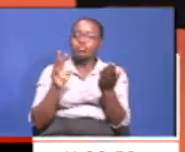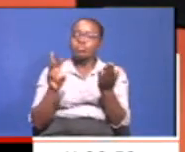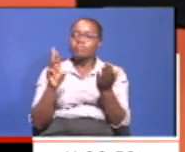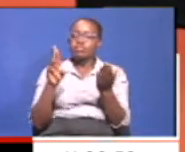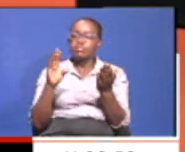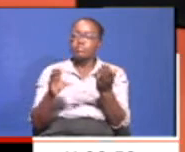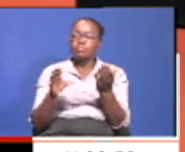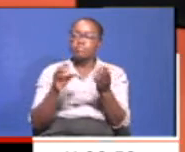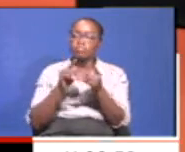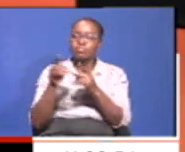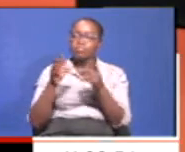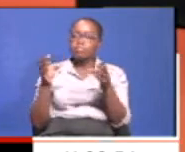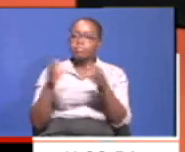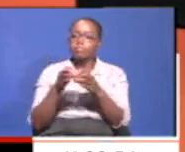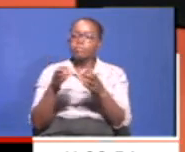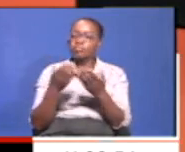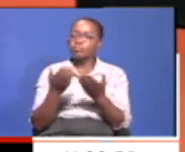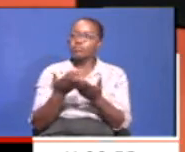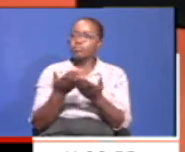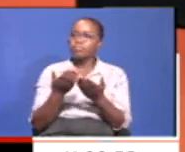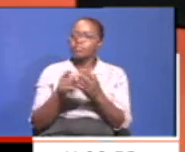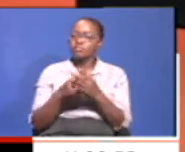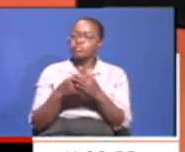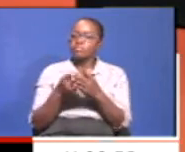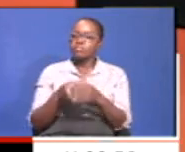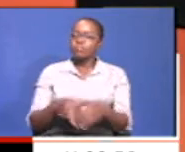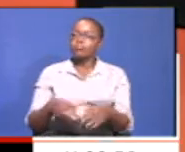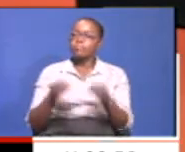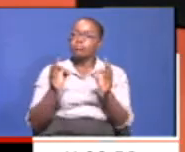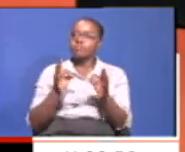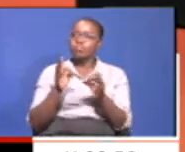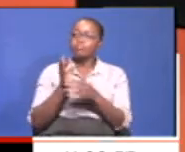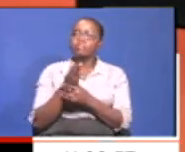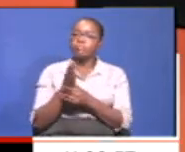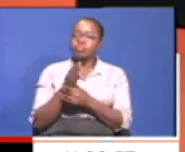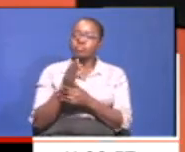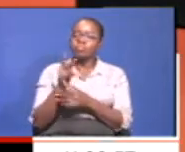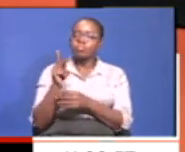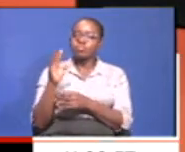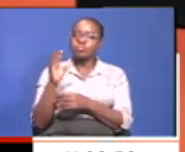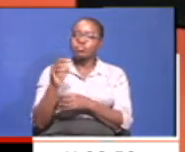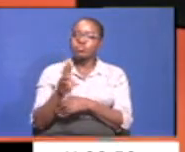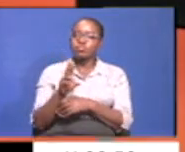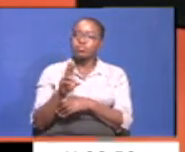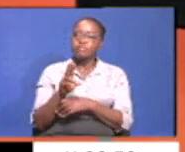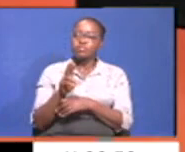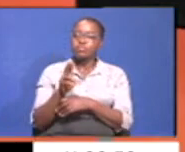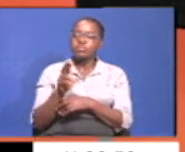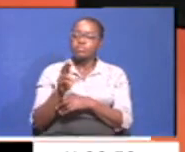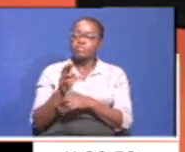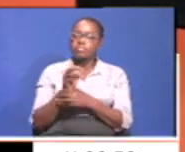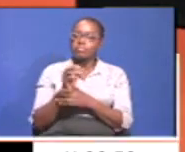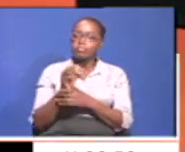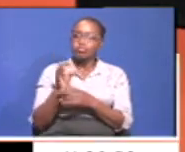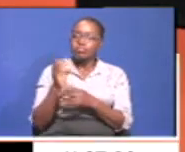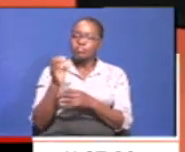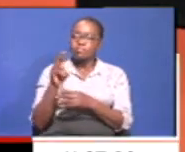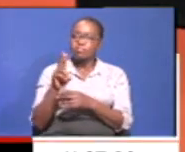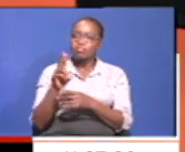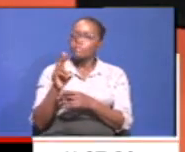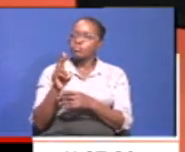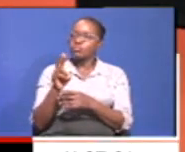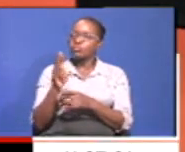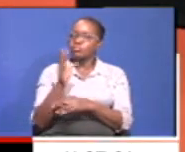Rally that starts officially on Thursday at the KCE with the ceremonial flag off at noon. Then at